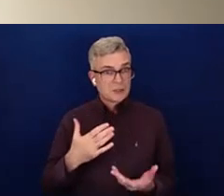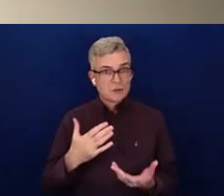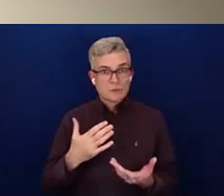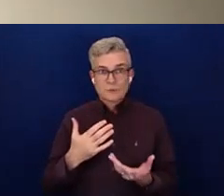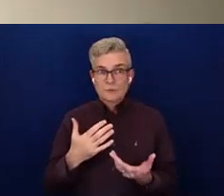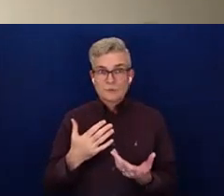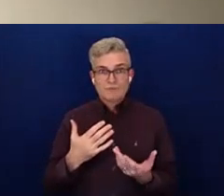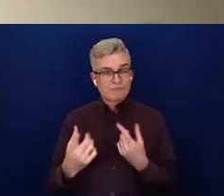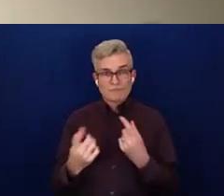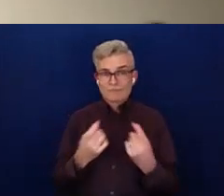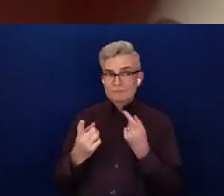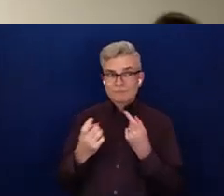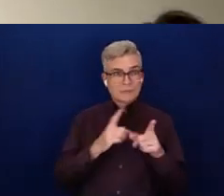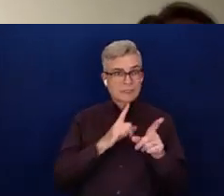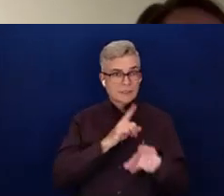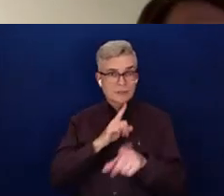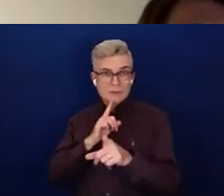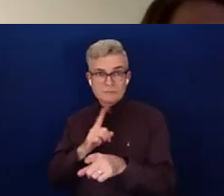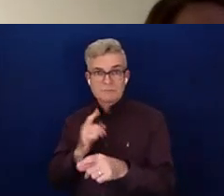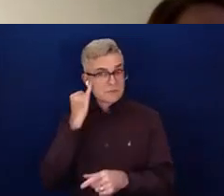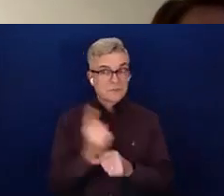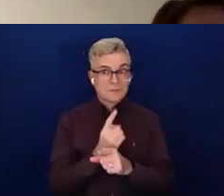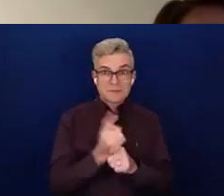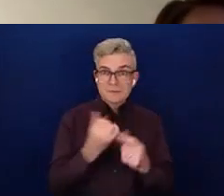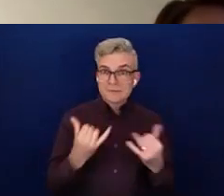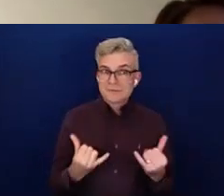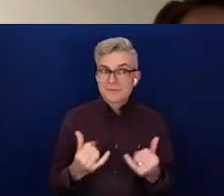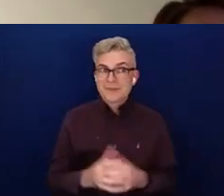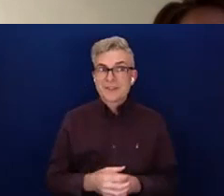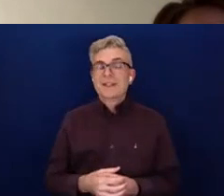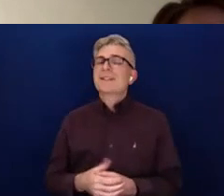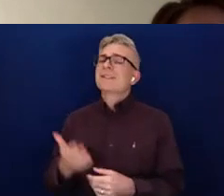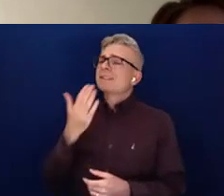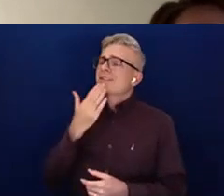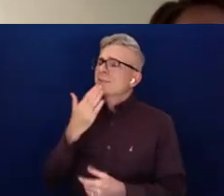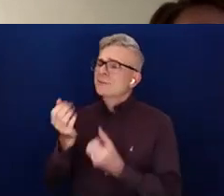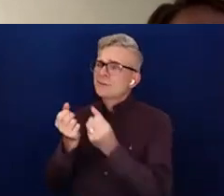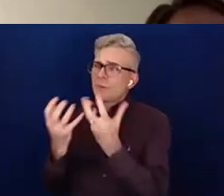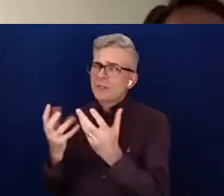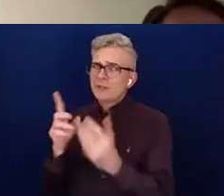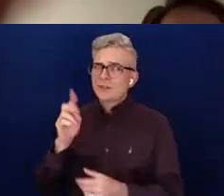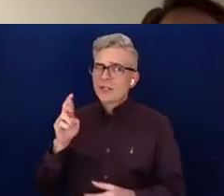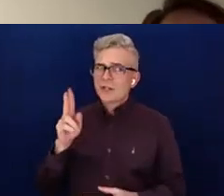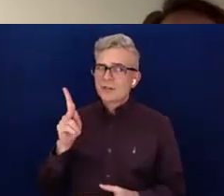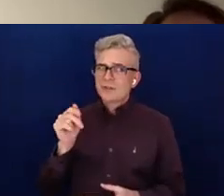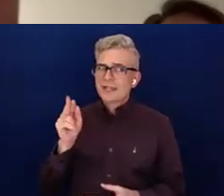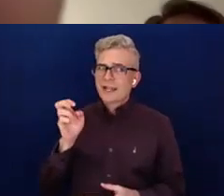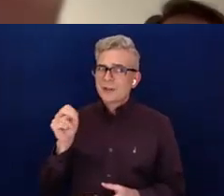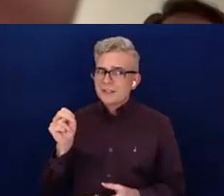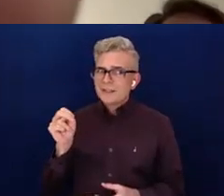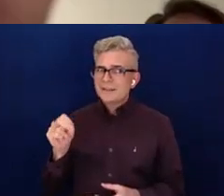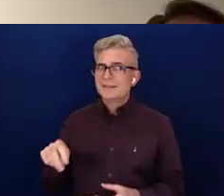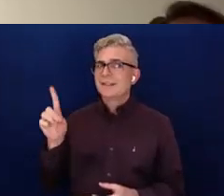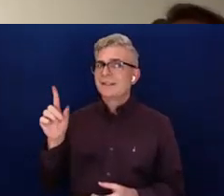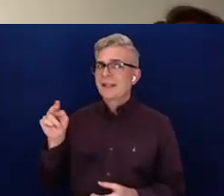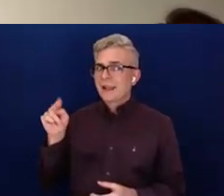be appropriate at this time. Thank you so much, Dr. Karen and Dana. Yes, we have a